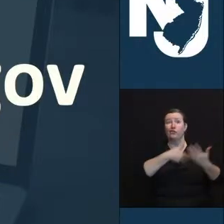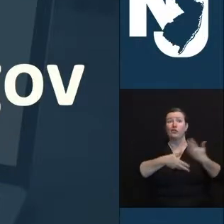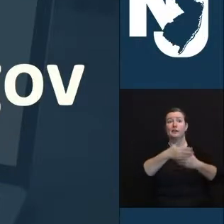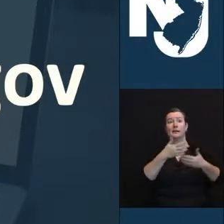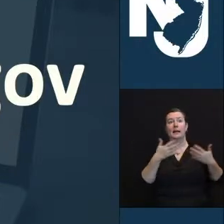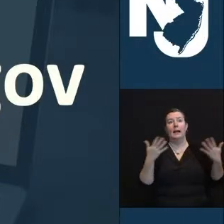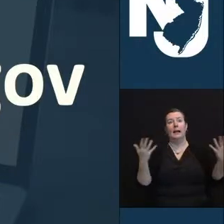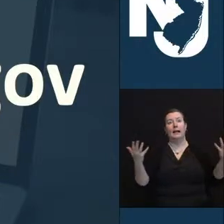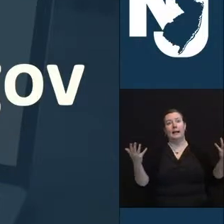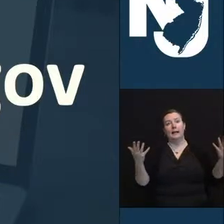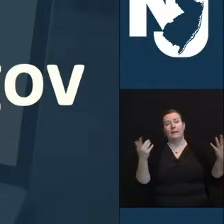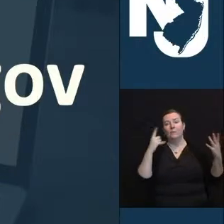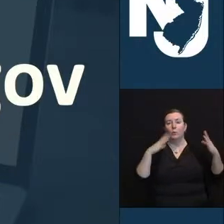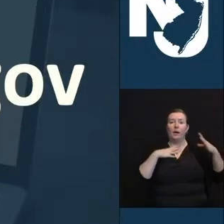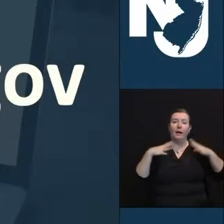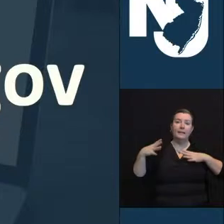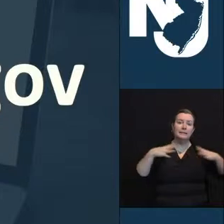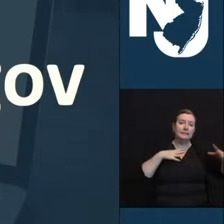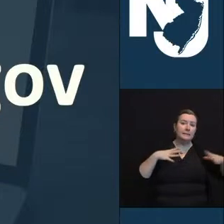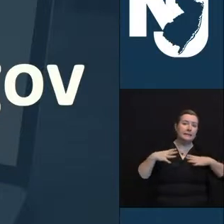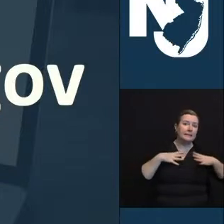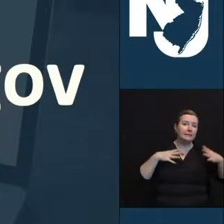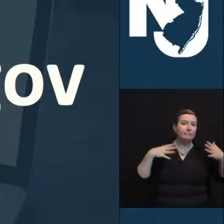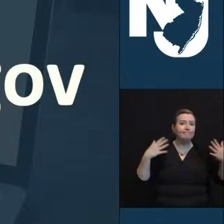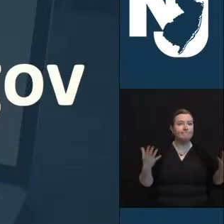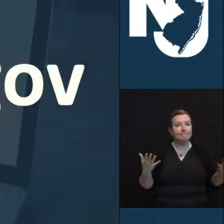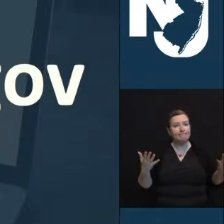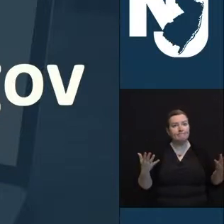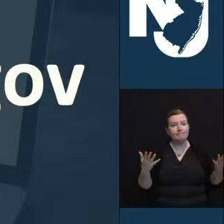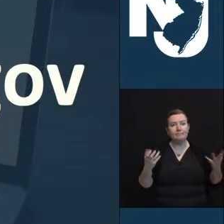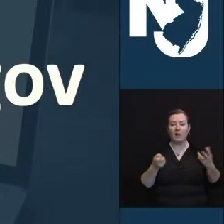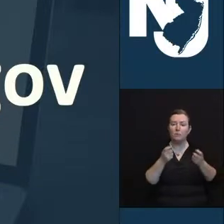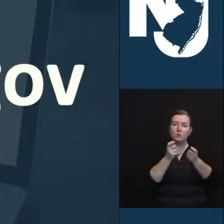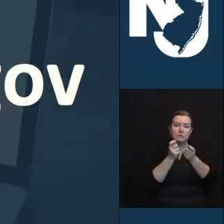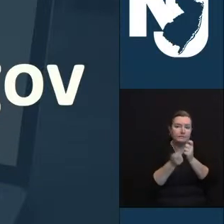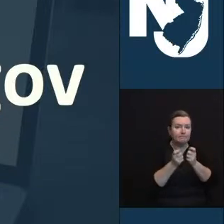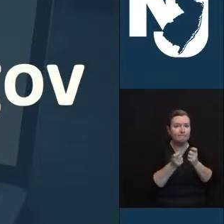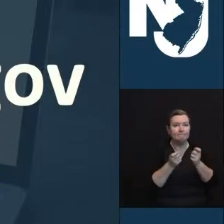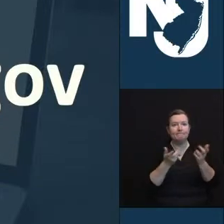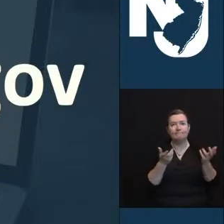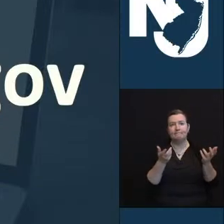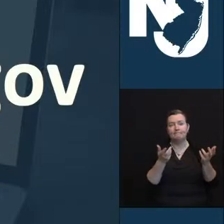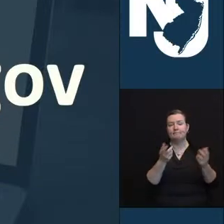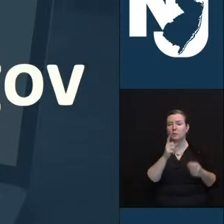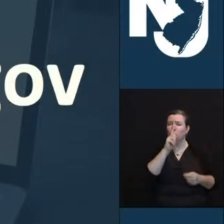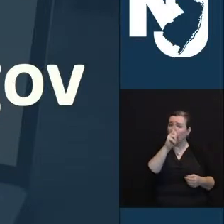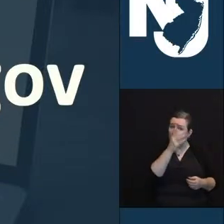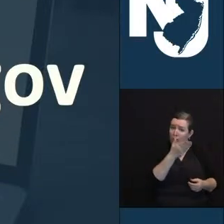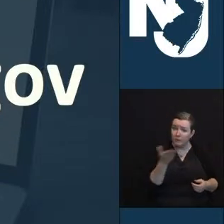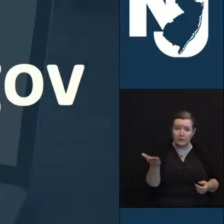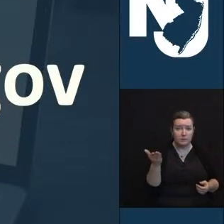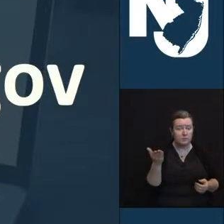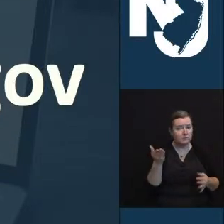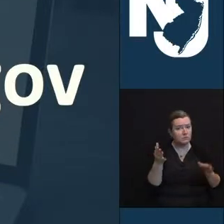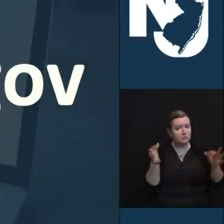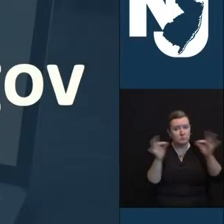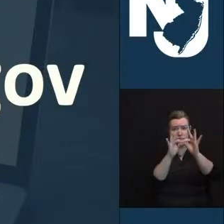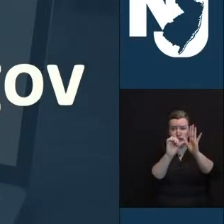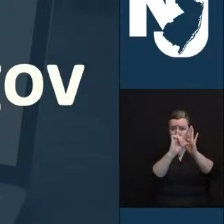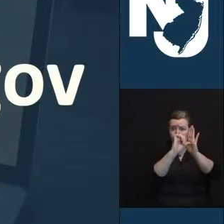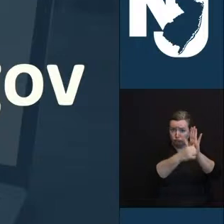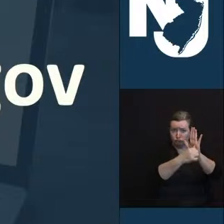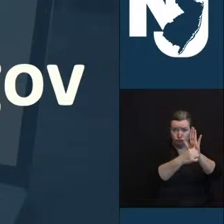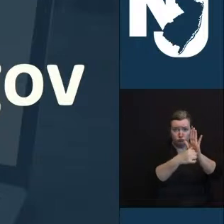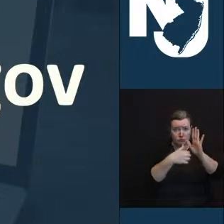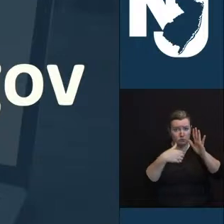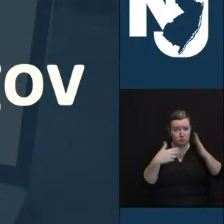build different time series models. But one thing is constant throughout all of the models. As we look through the remainder of